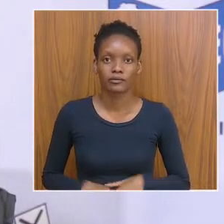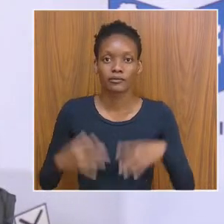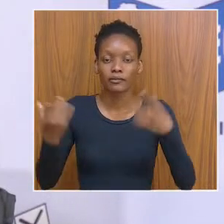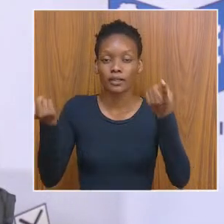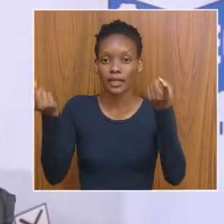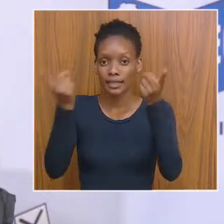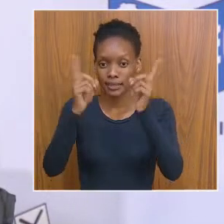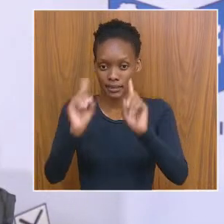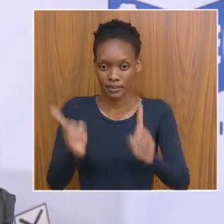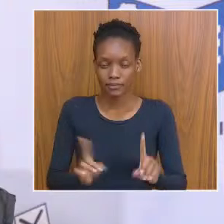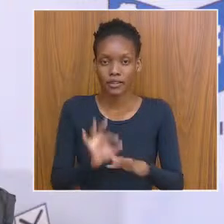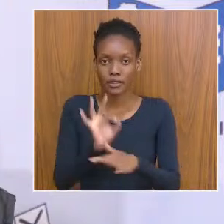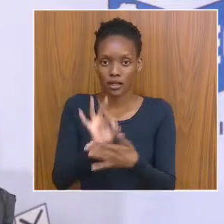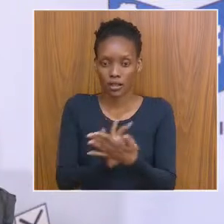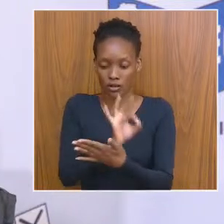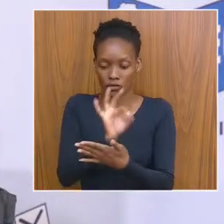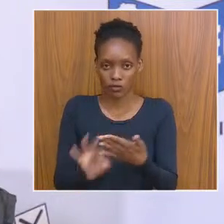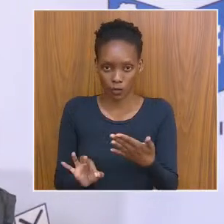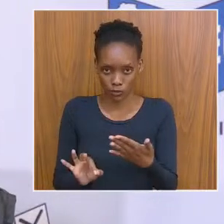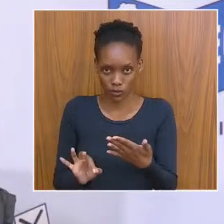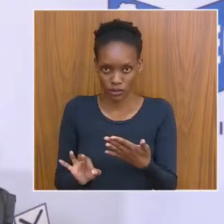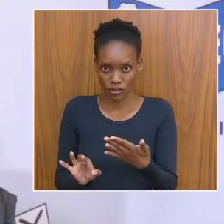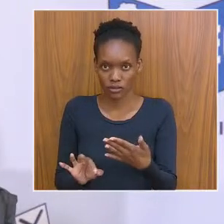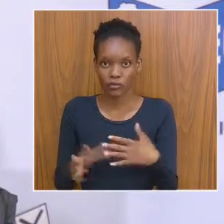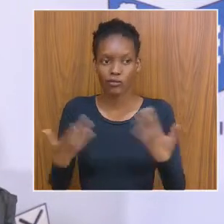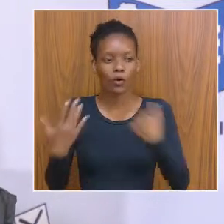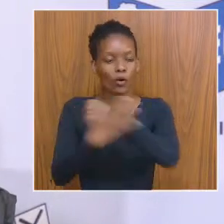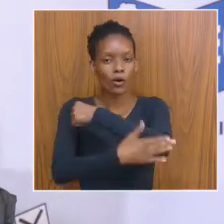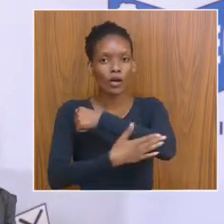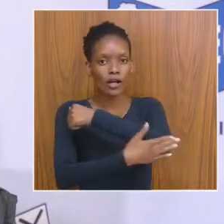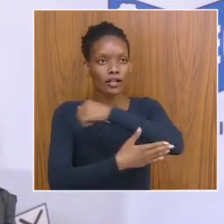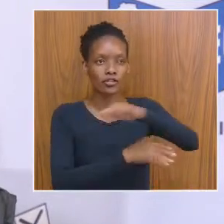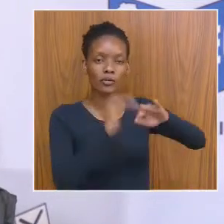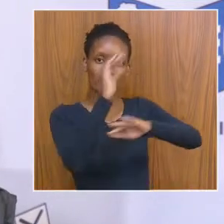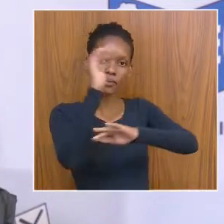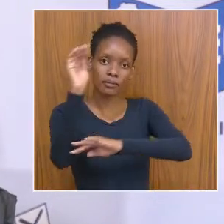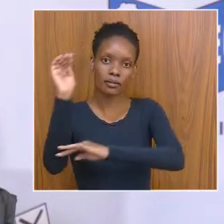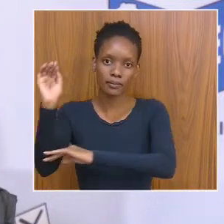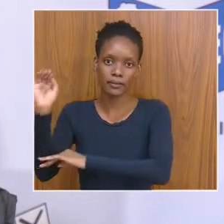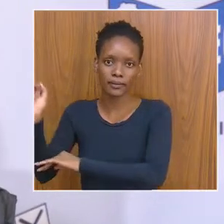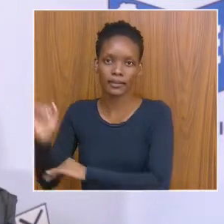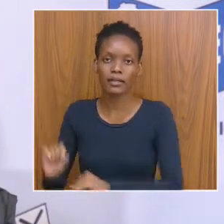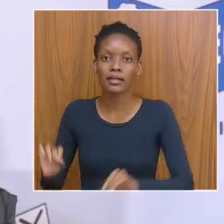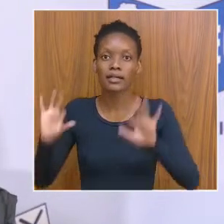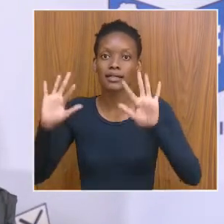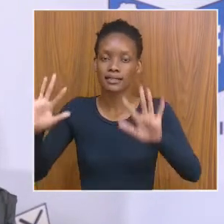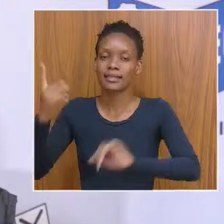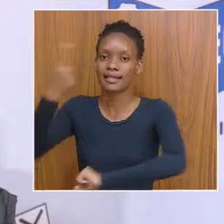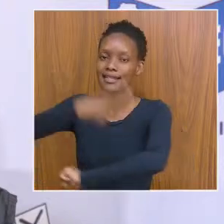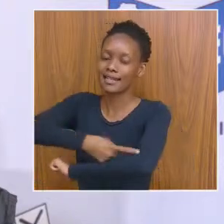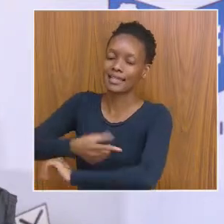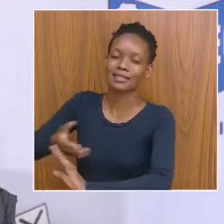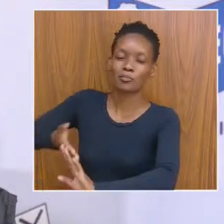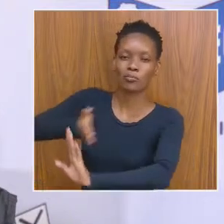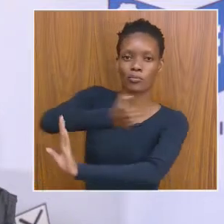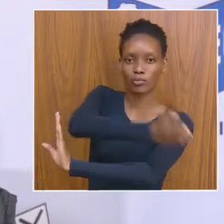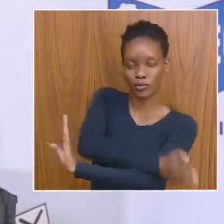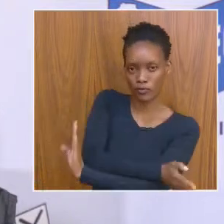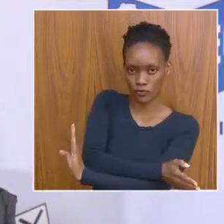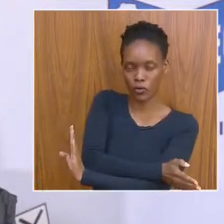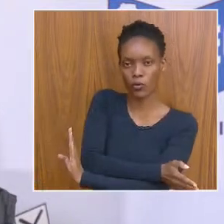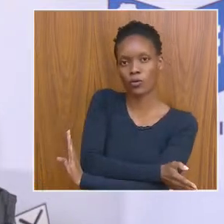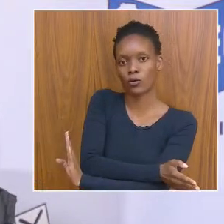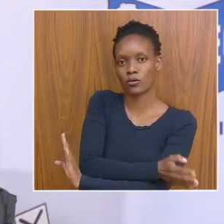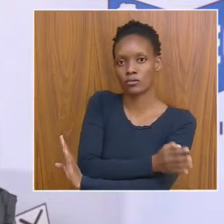Special votes at diplomatic missions will take place 10 days ahead of general voting in